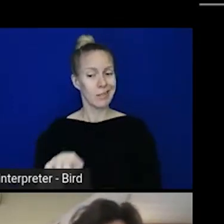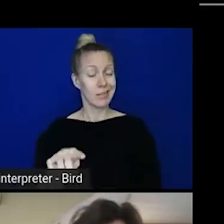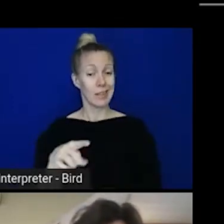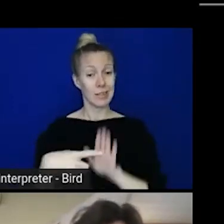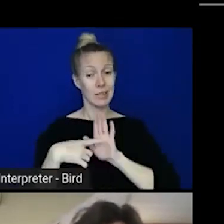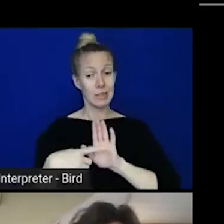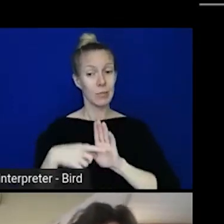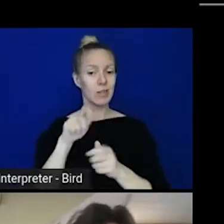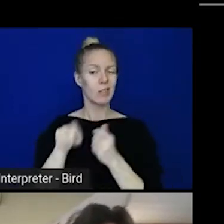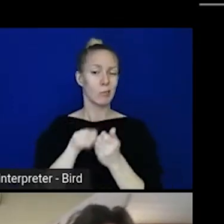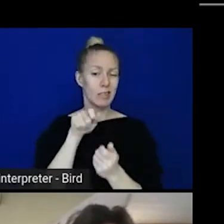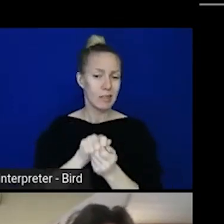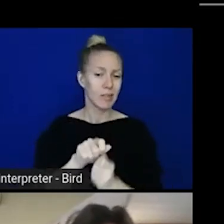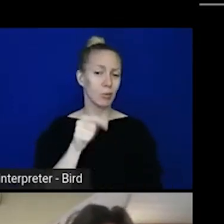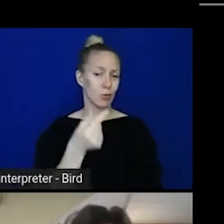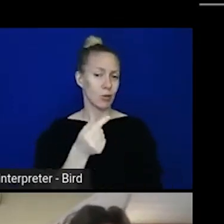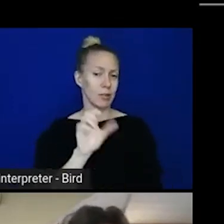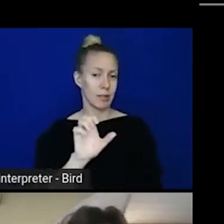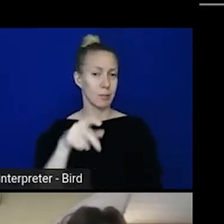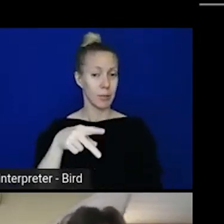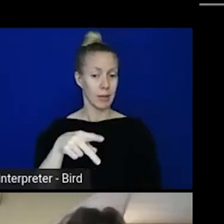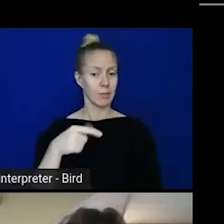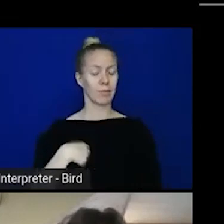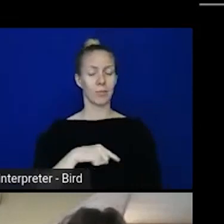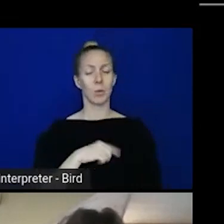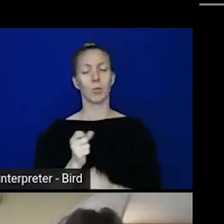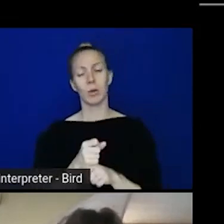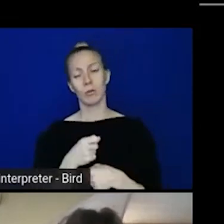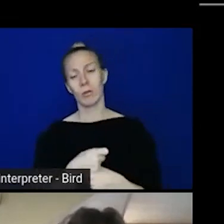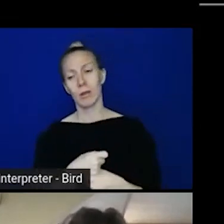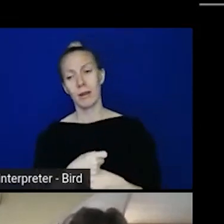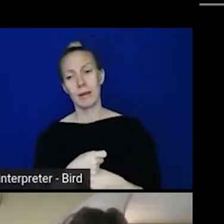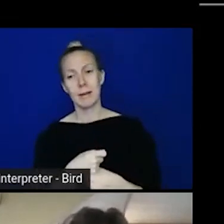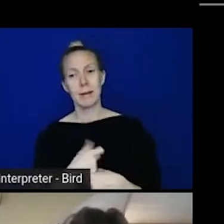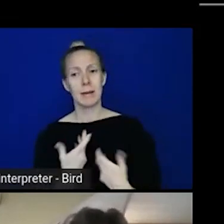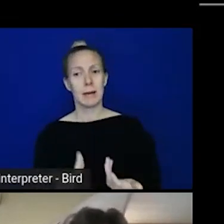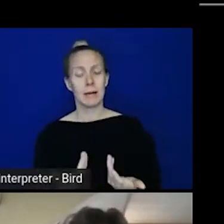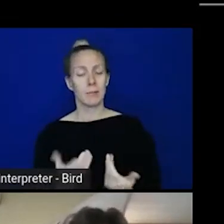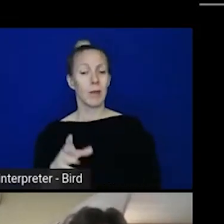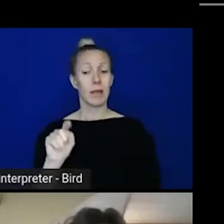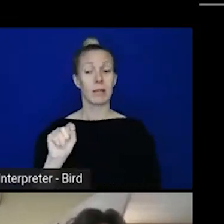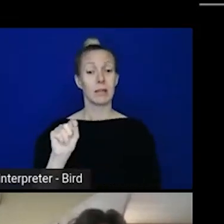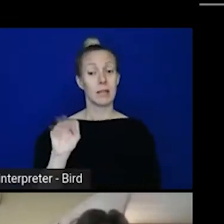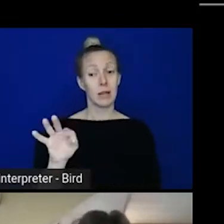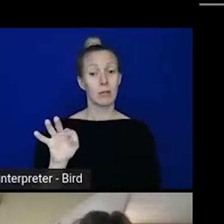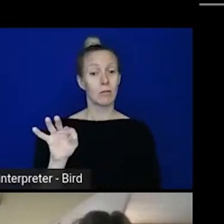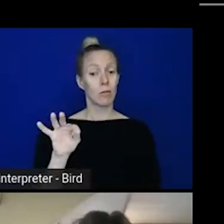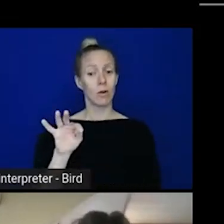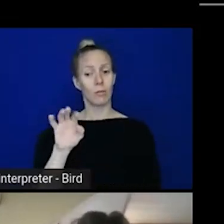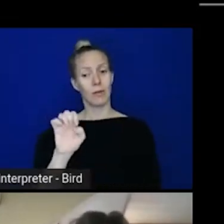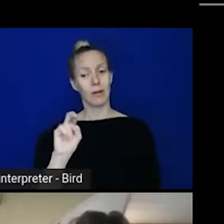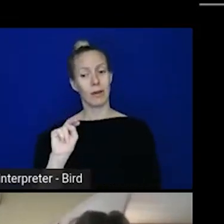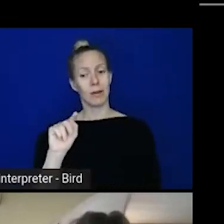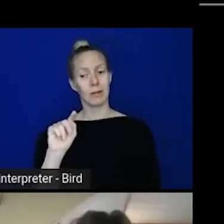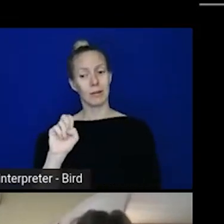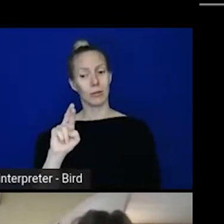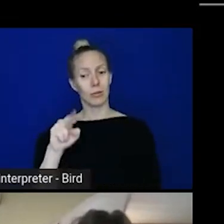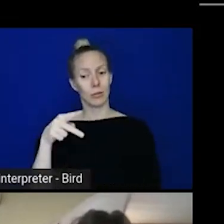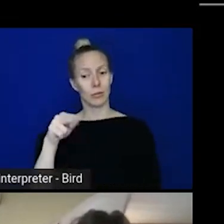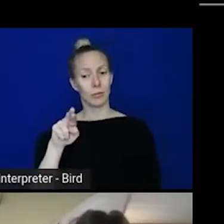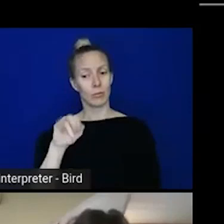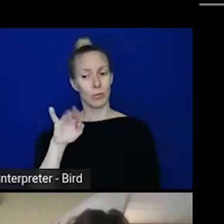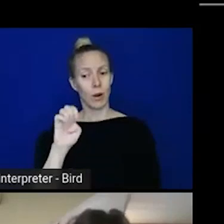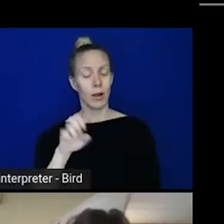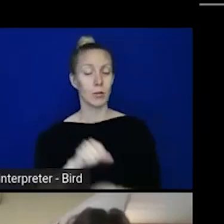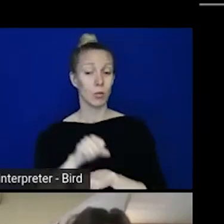GCP. So basically, we created a Terraform Enterprise Workspace. Customers could create new